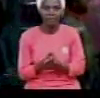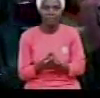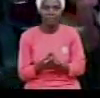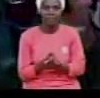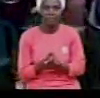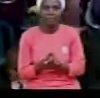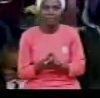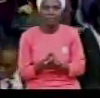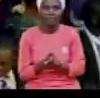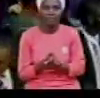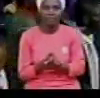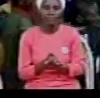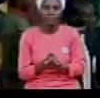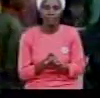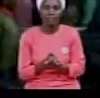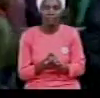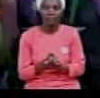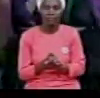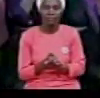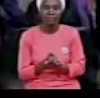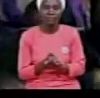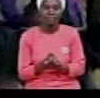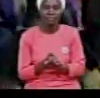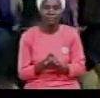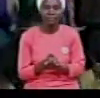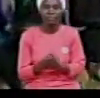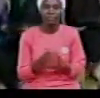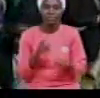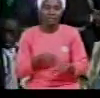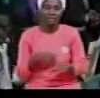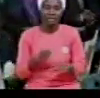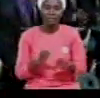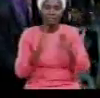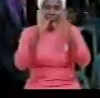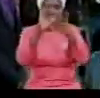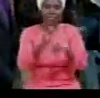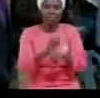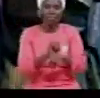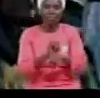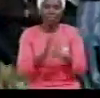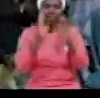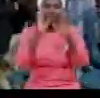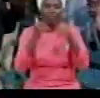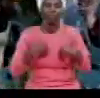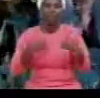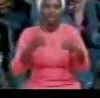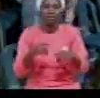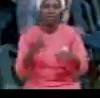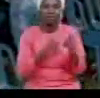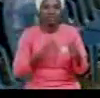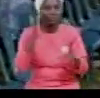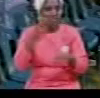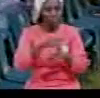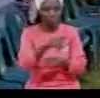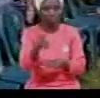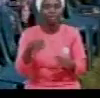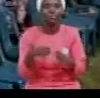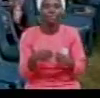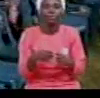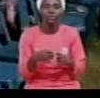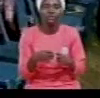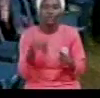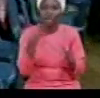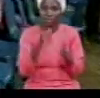The hour of signs and wonders has come. The Lord will touch you. I said, the Lord will touch